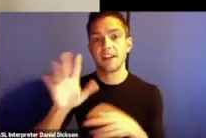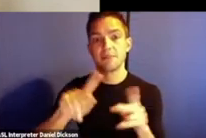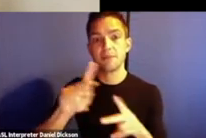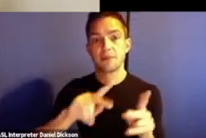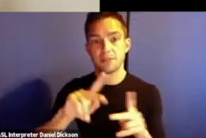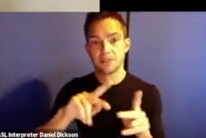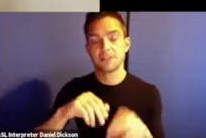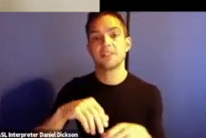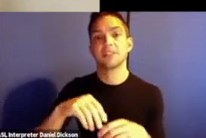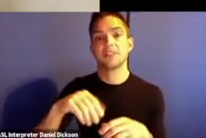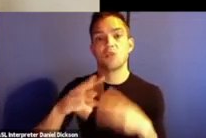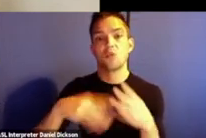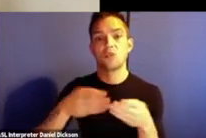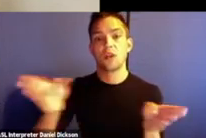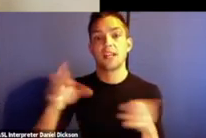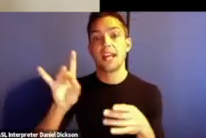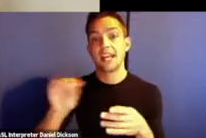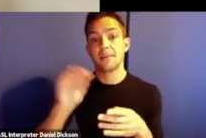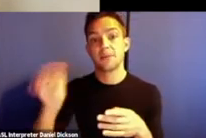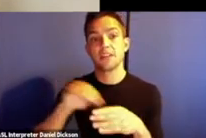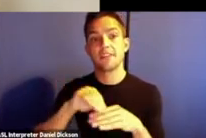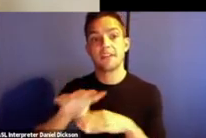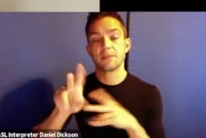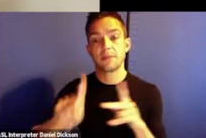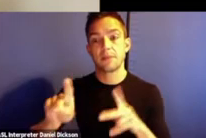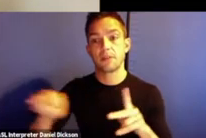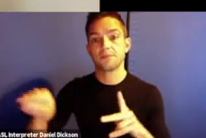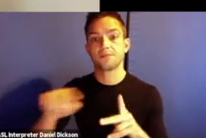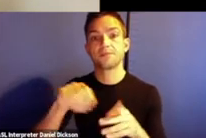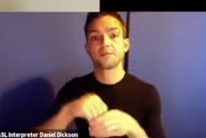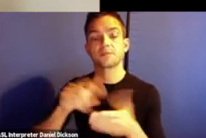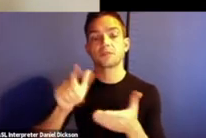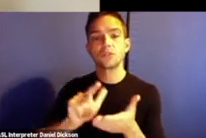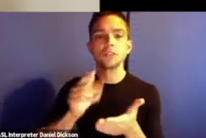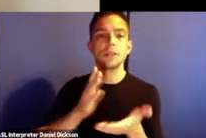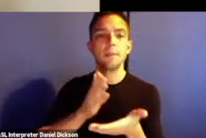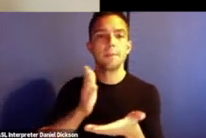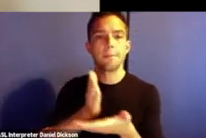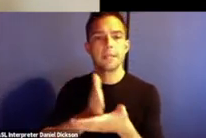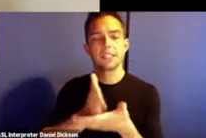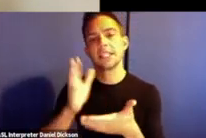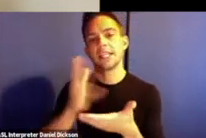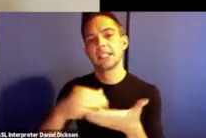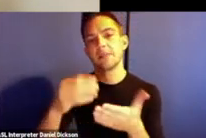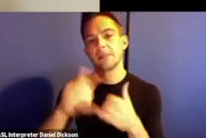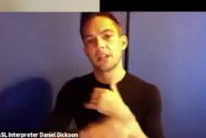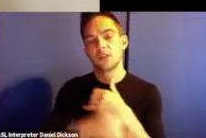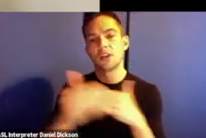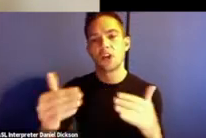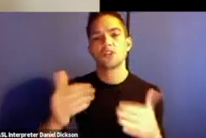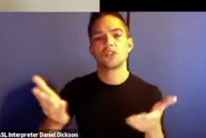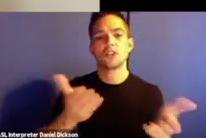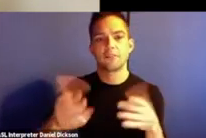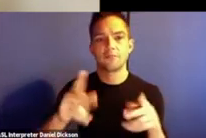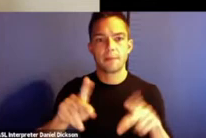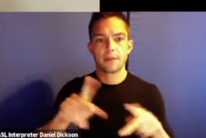worldwide. And 80% of affected individuals are in low and middle income countries or underserved populations of